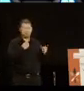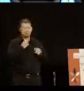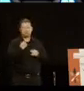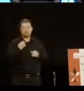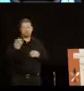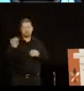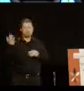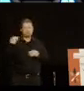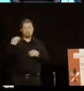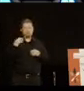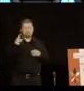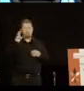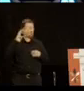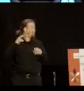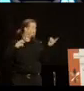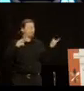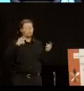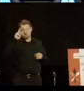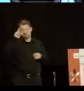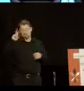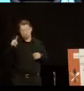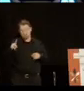and